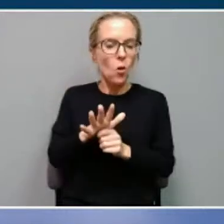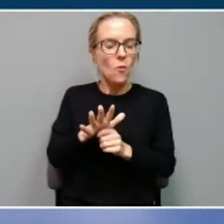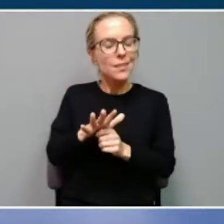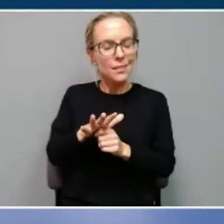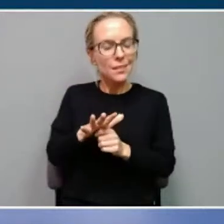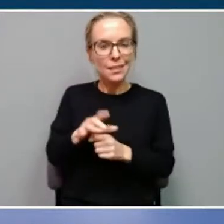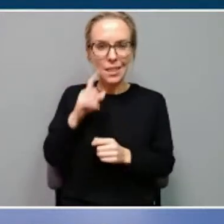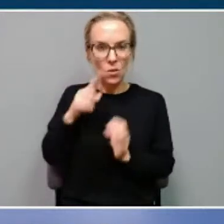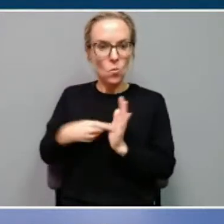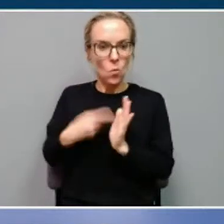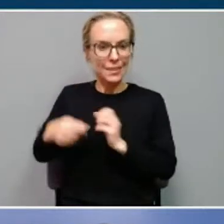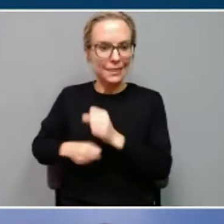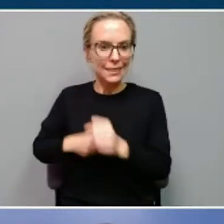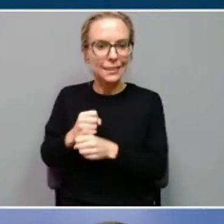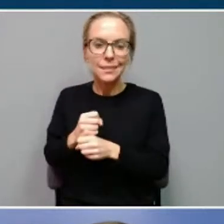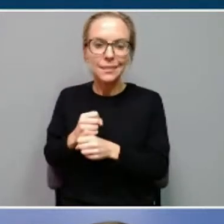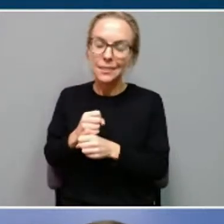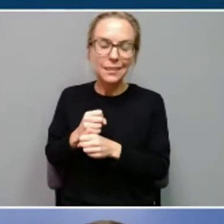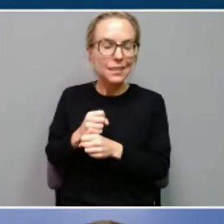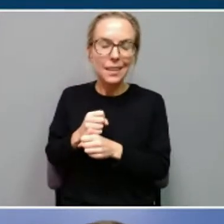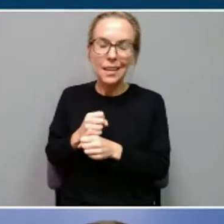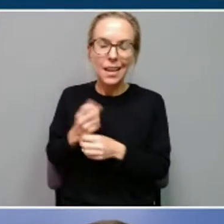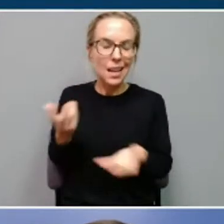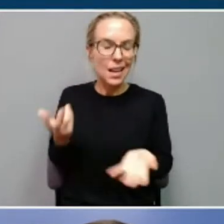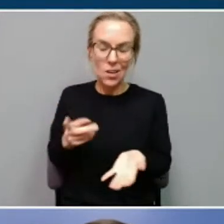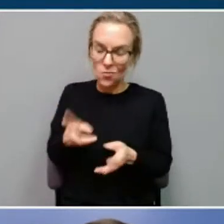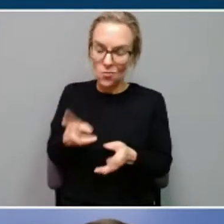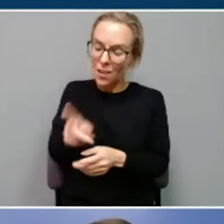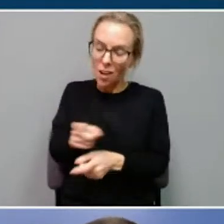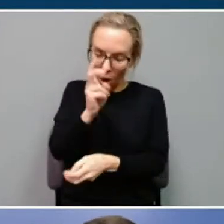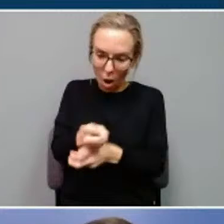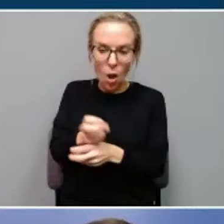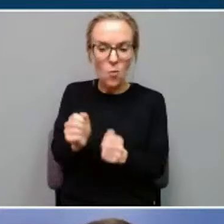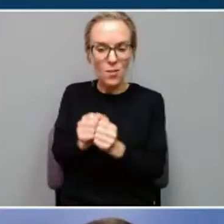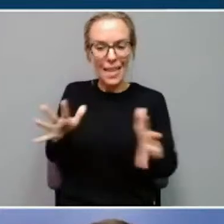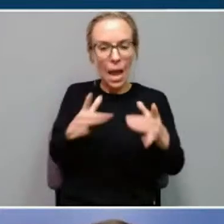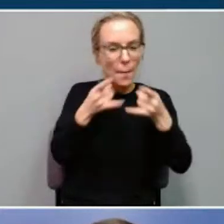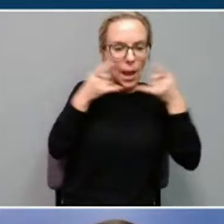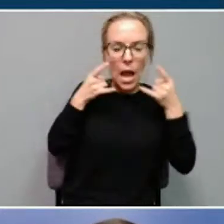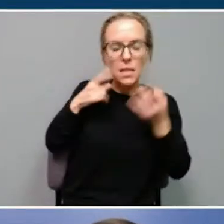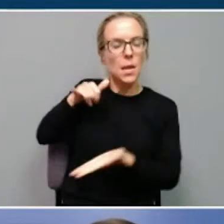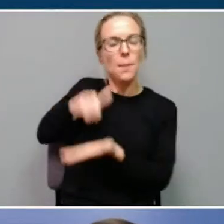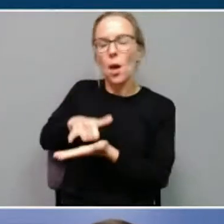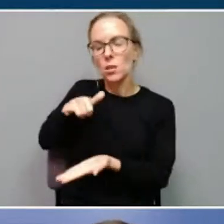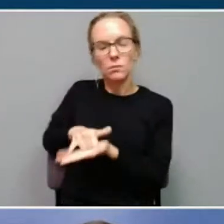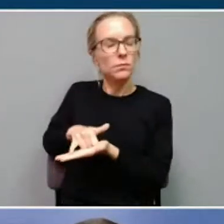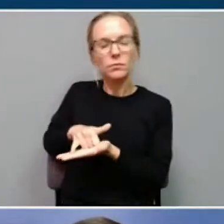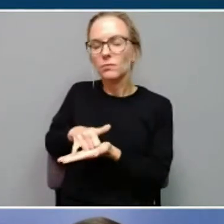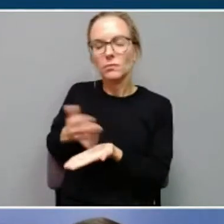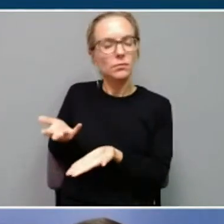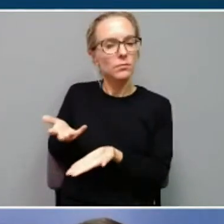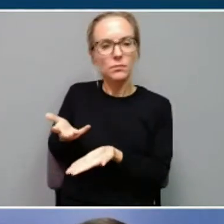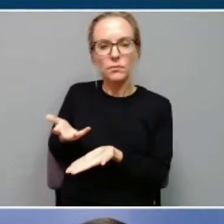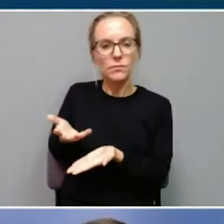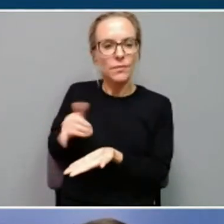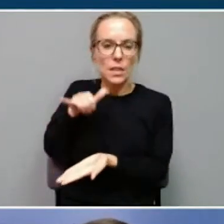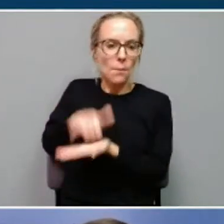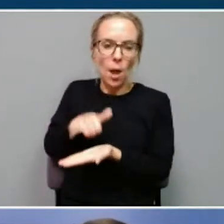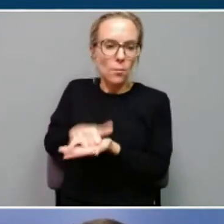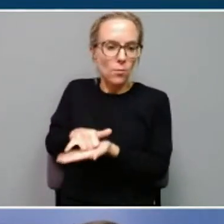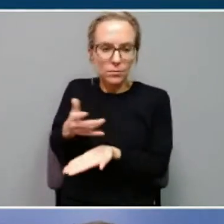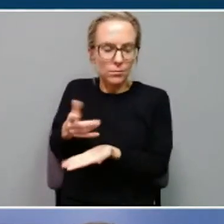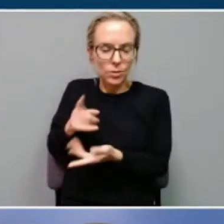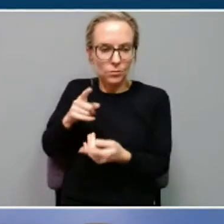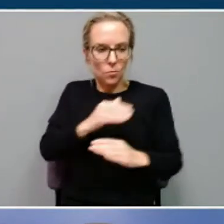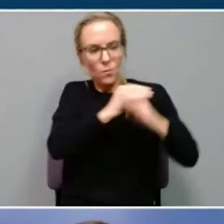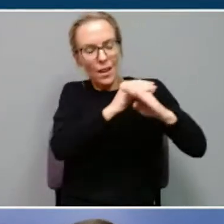think, the best count. I mean, this is hard. And without masking, it's impossible. Absolutely impossible. And I know we